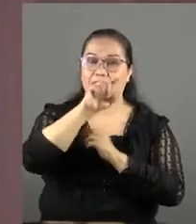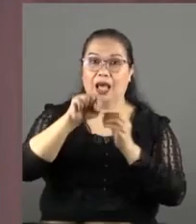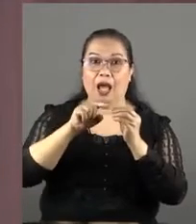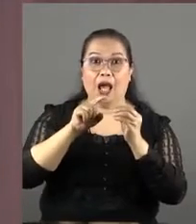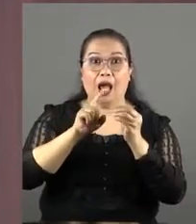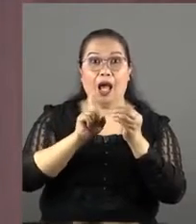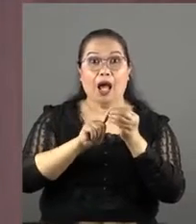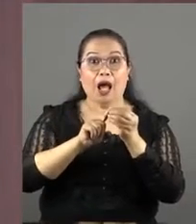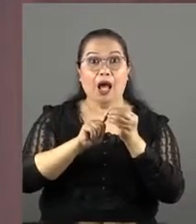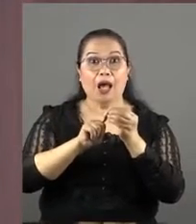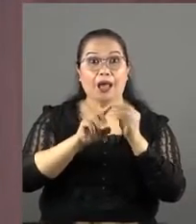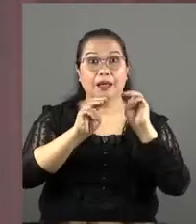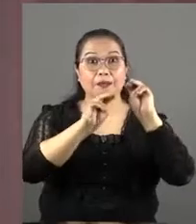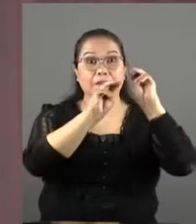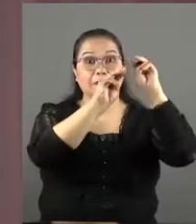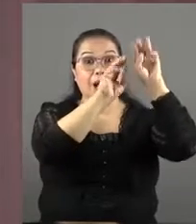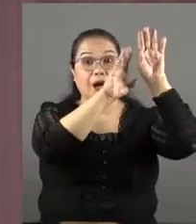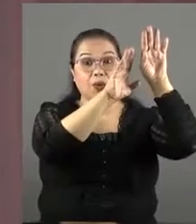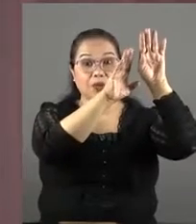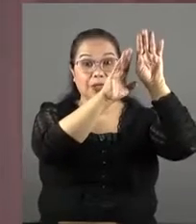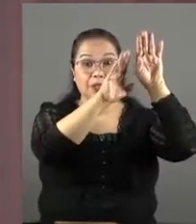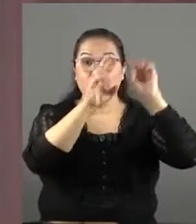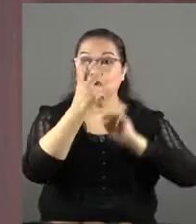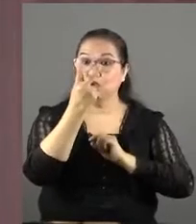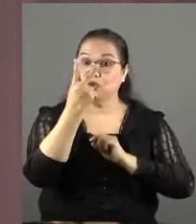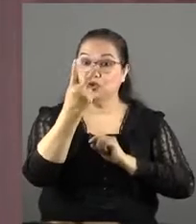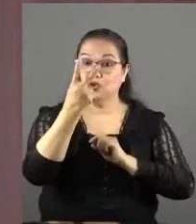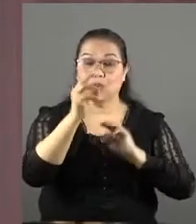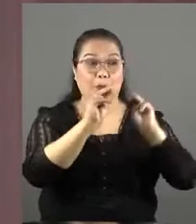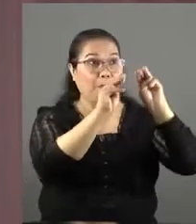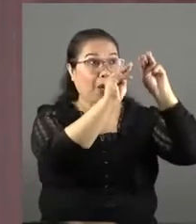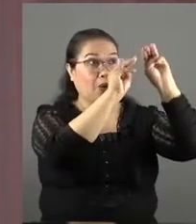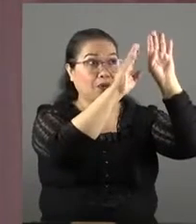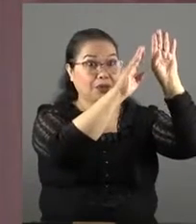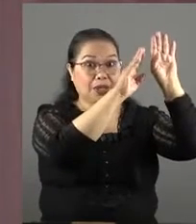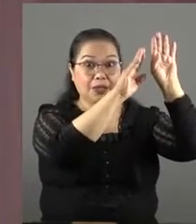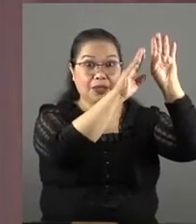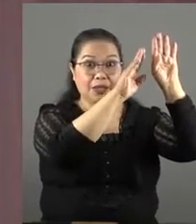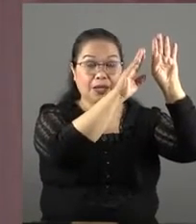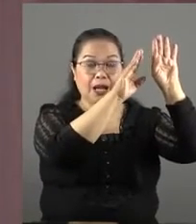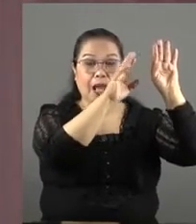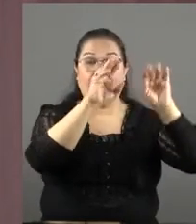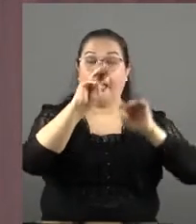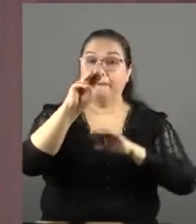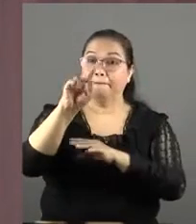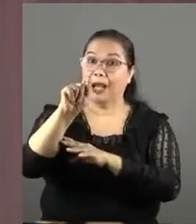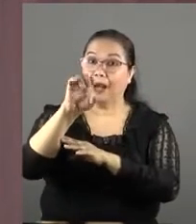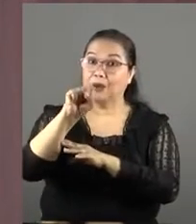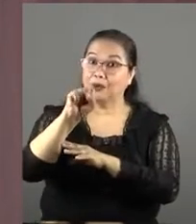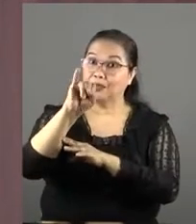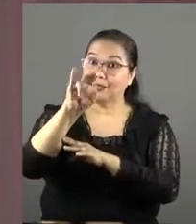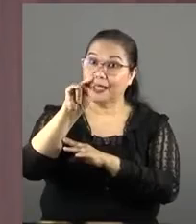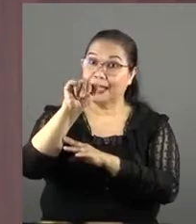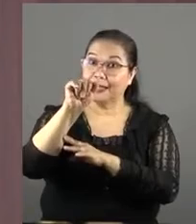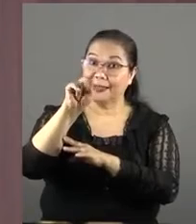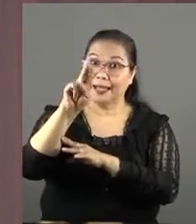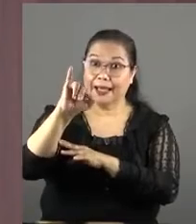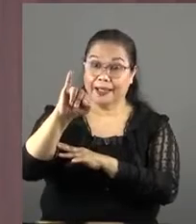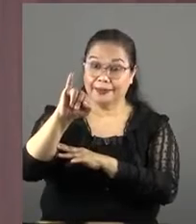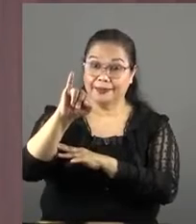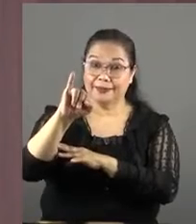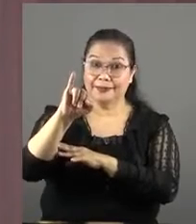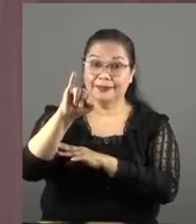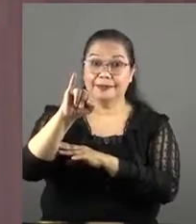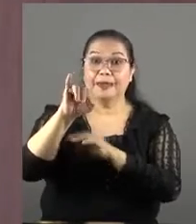mountain. He's talking about two mountains here. One mountain is called Mount Sinai. The other, he already named it, is